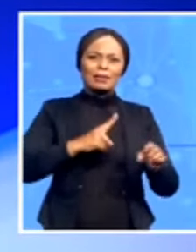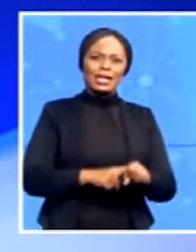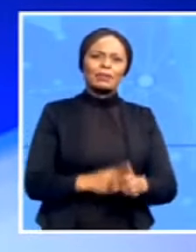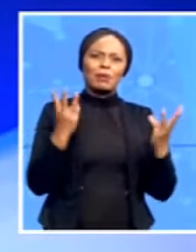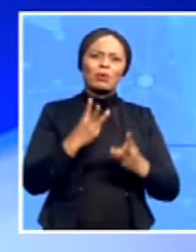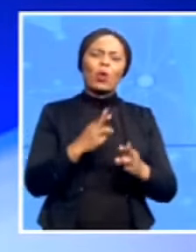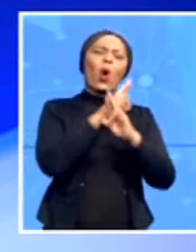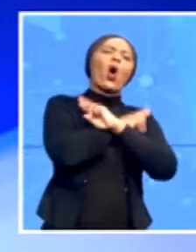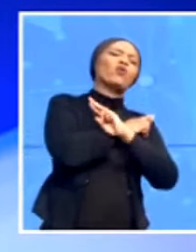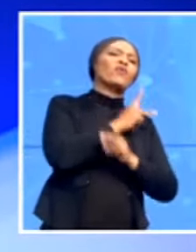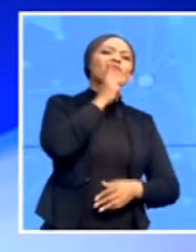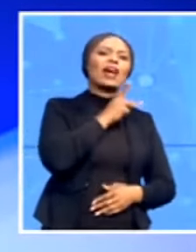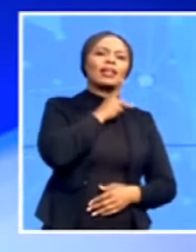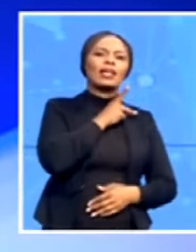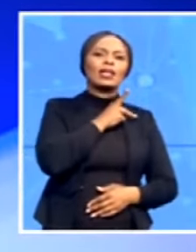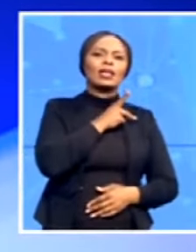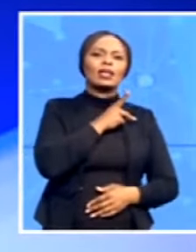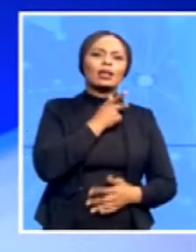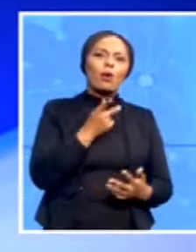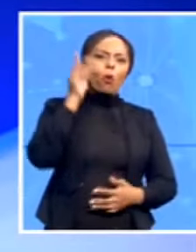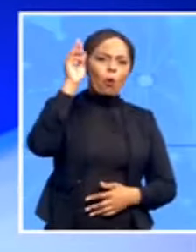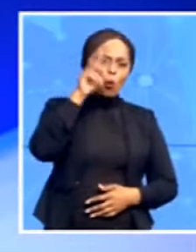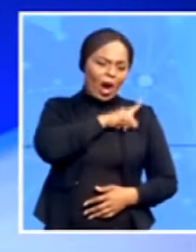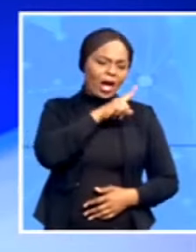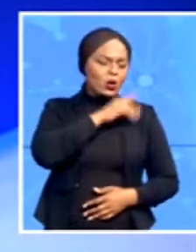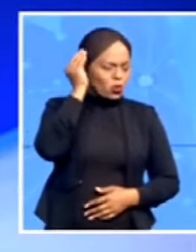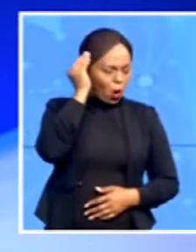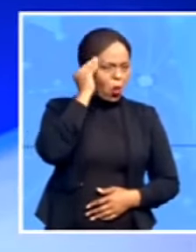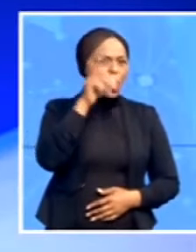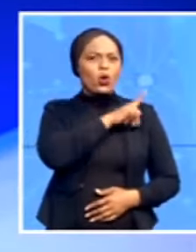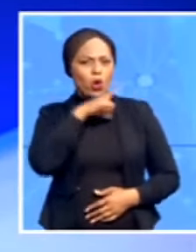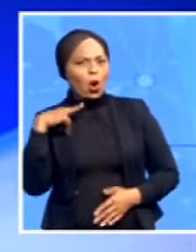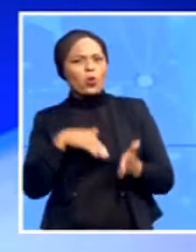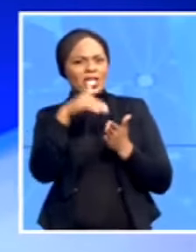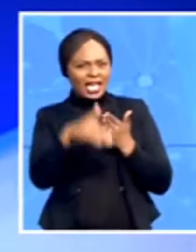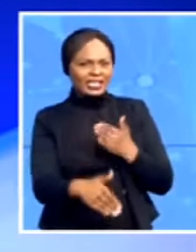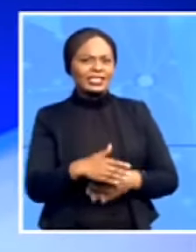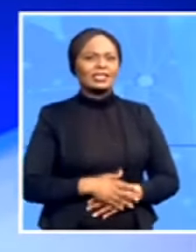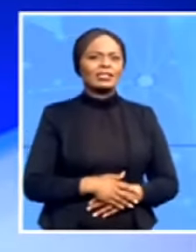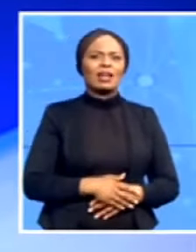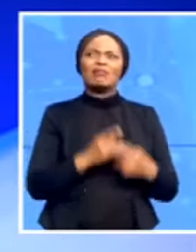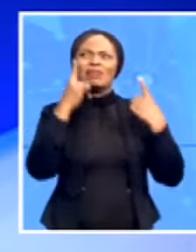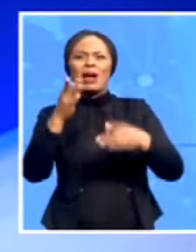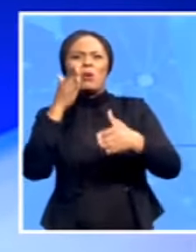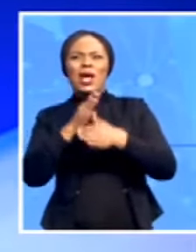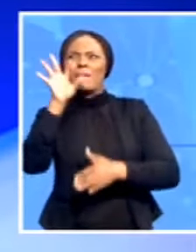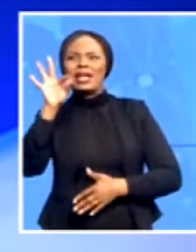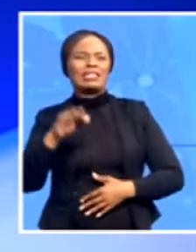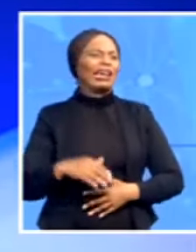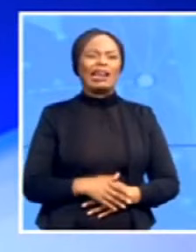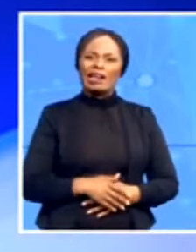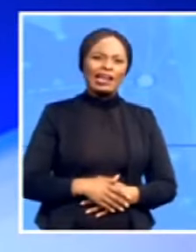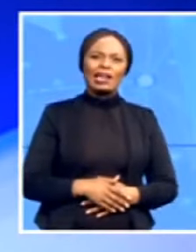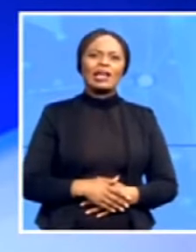a long weekend where they don't have to go to work on a Monday, and then it has an impact and does have